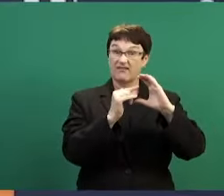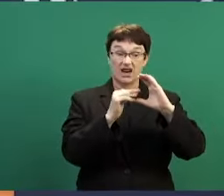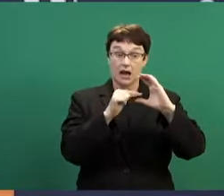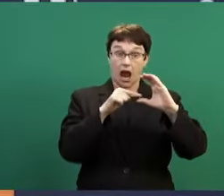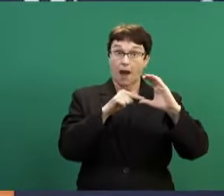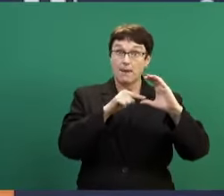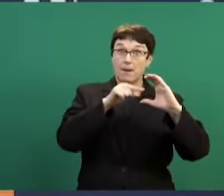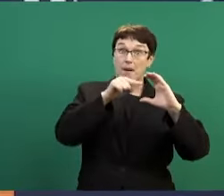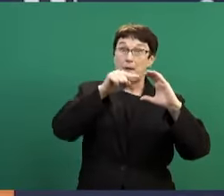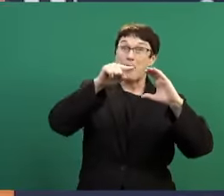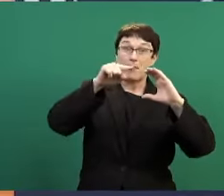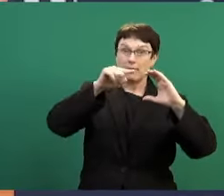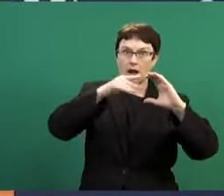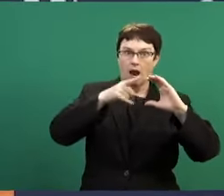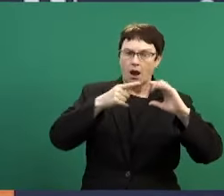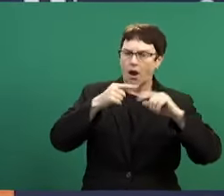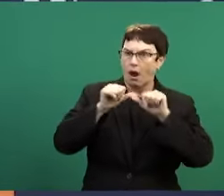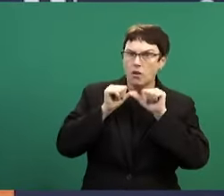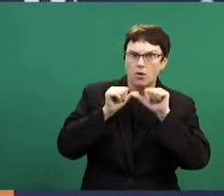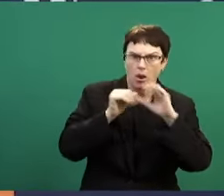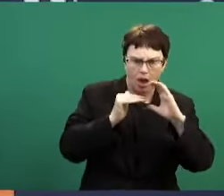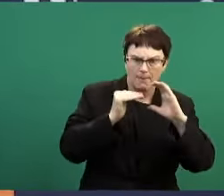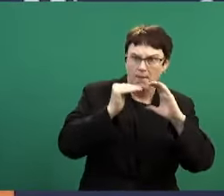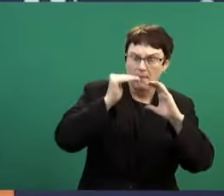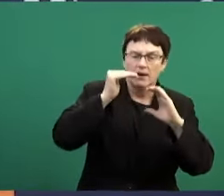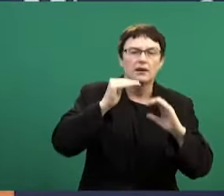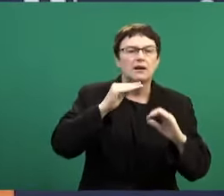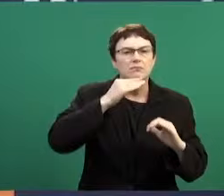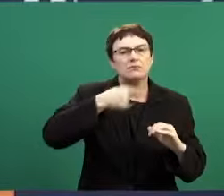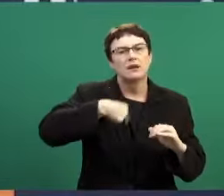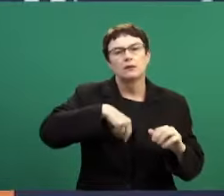our tools to bring it back